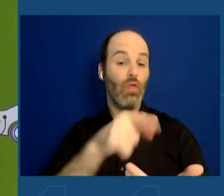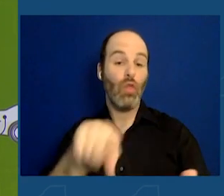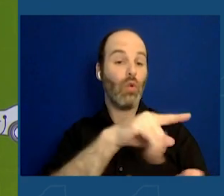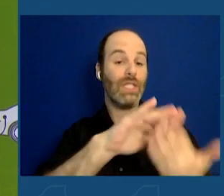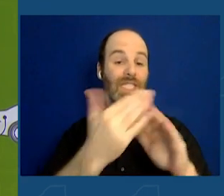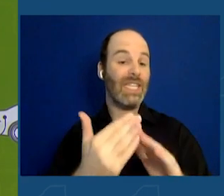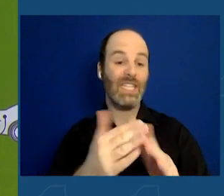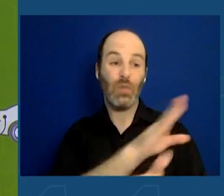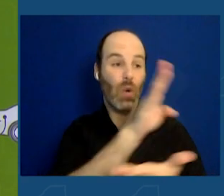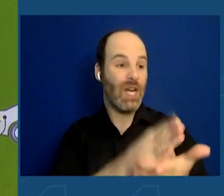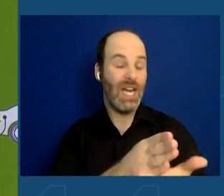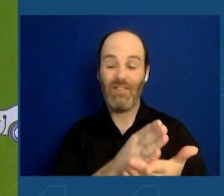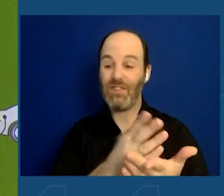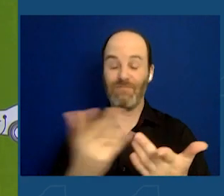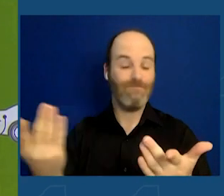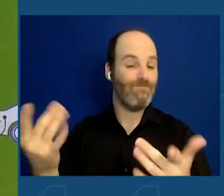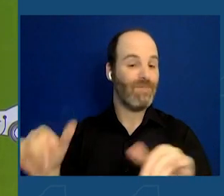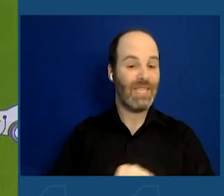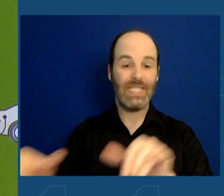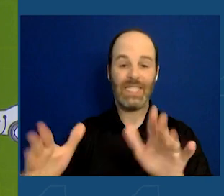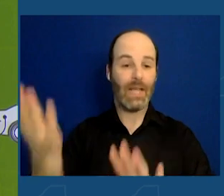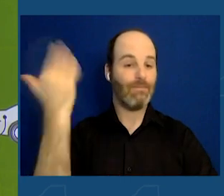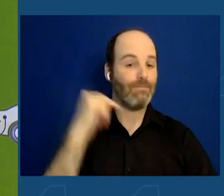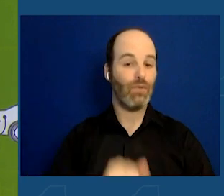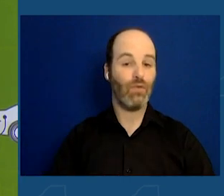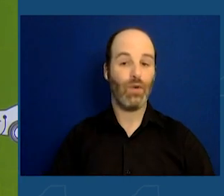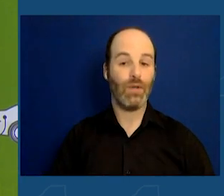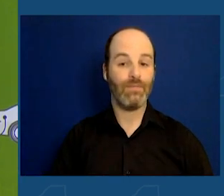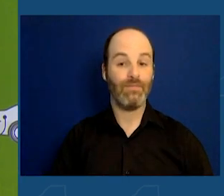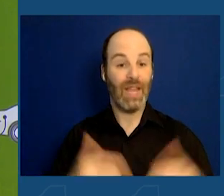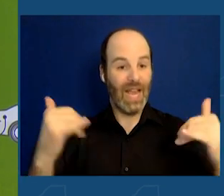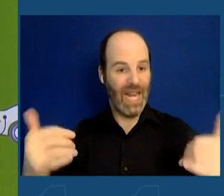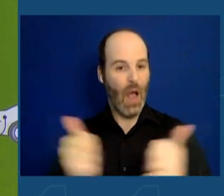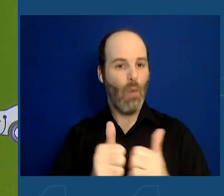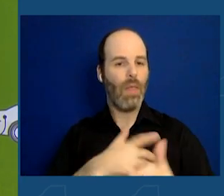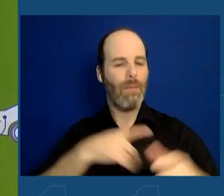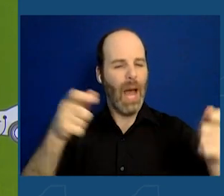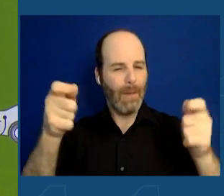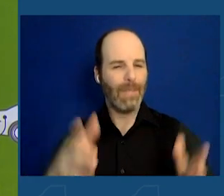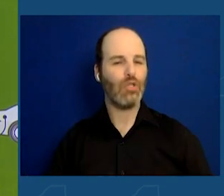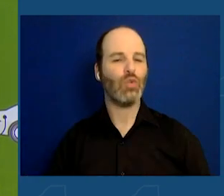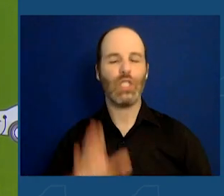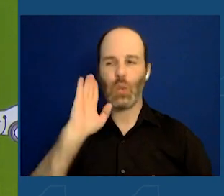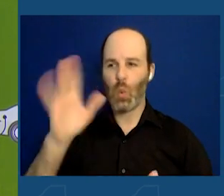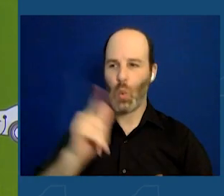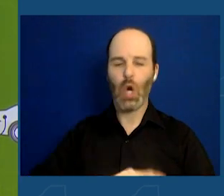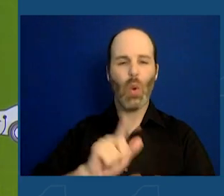Until now, with my administration, we're going to heal them, bring them back together.